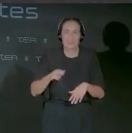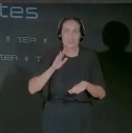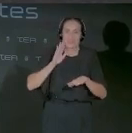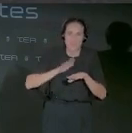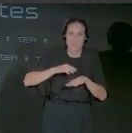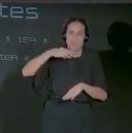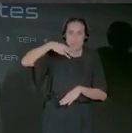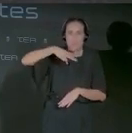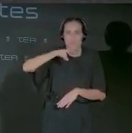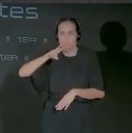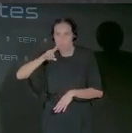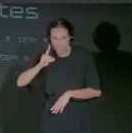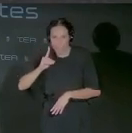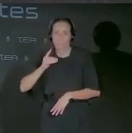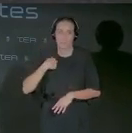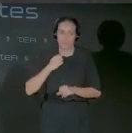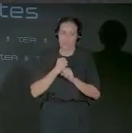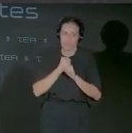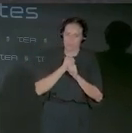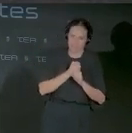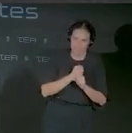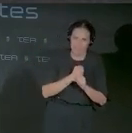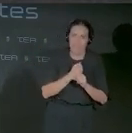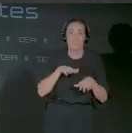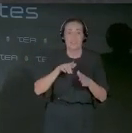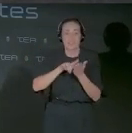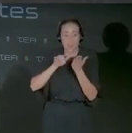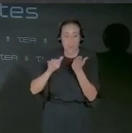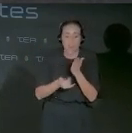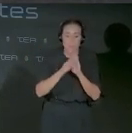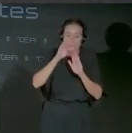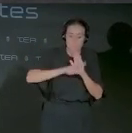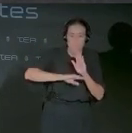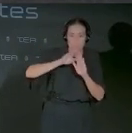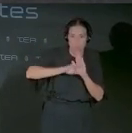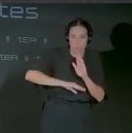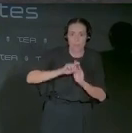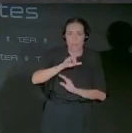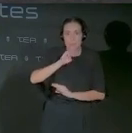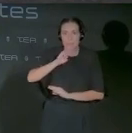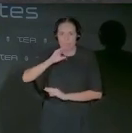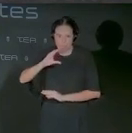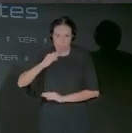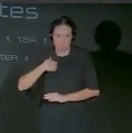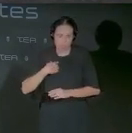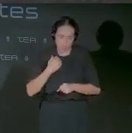called LPC, which one of the MUDs were written in, and that was my ticket into the games industry.